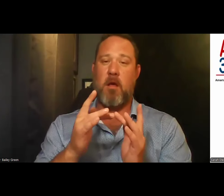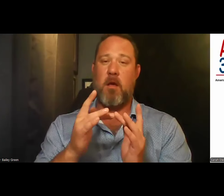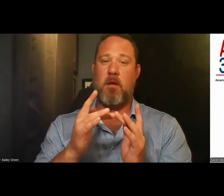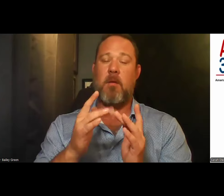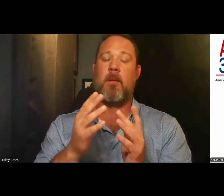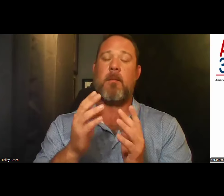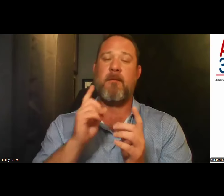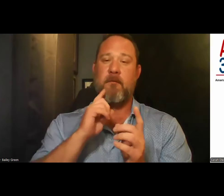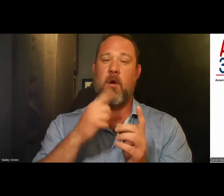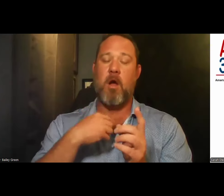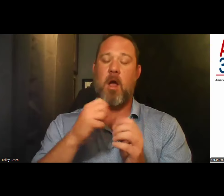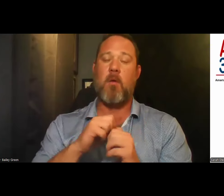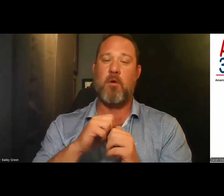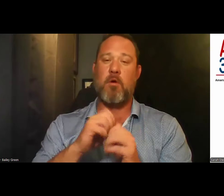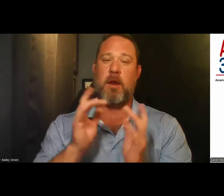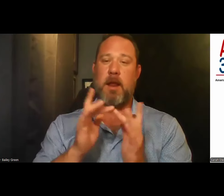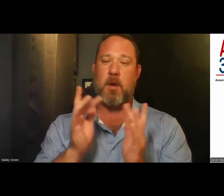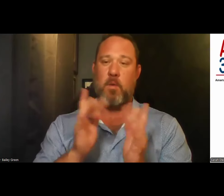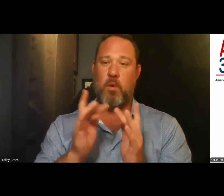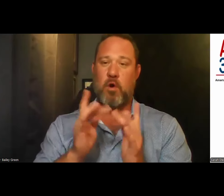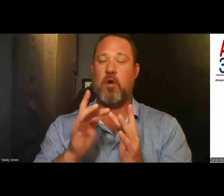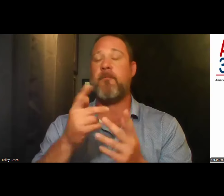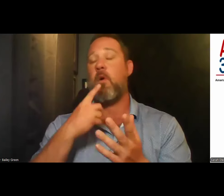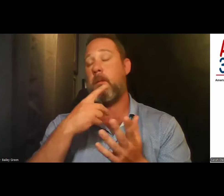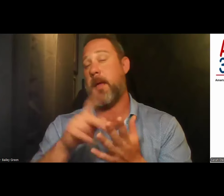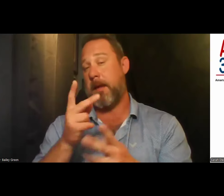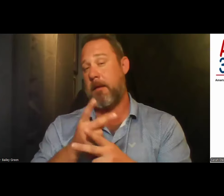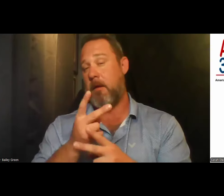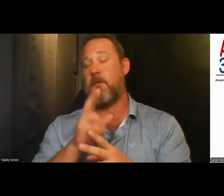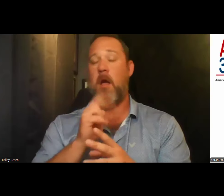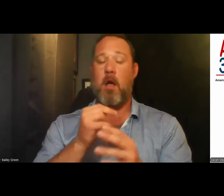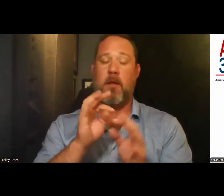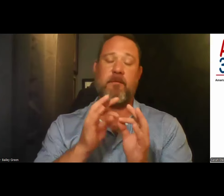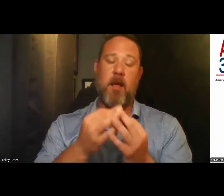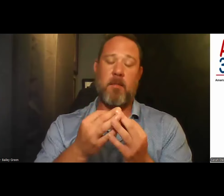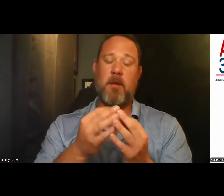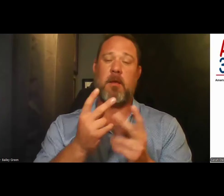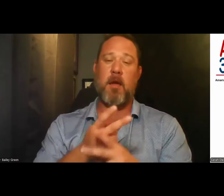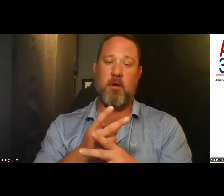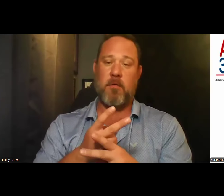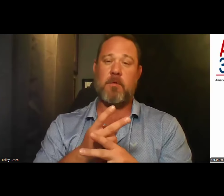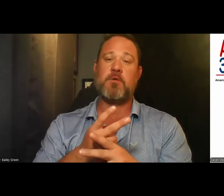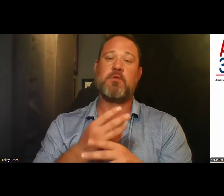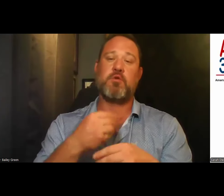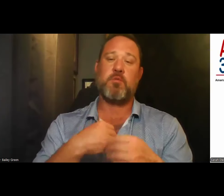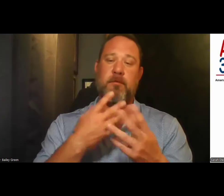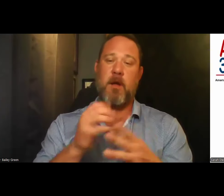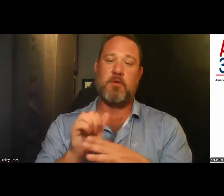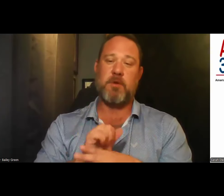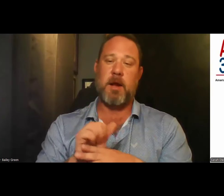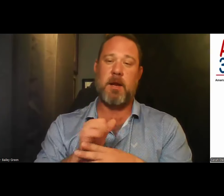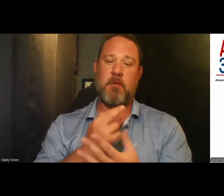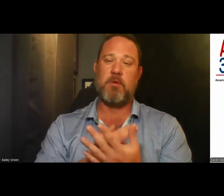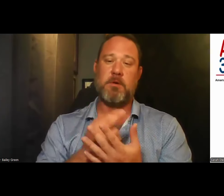our networks, to both paid caregivers and unpaid family caregivers, to provide them with training and